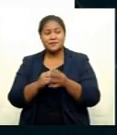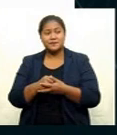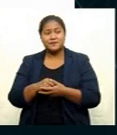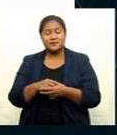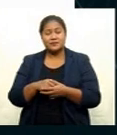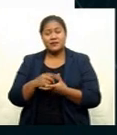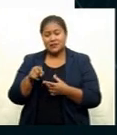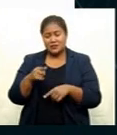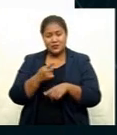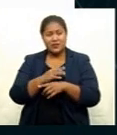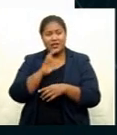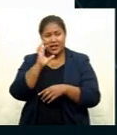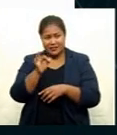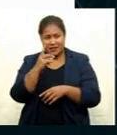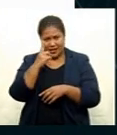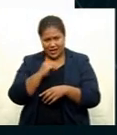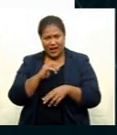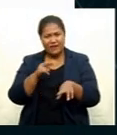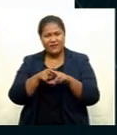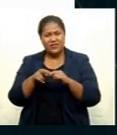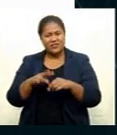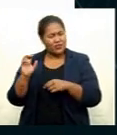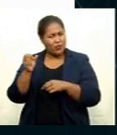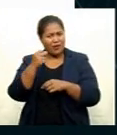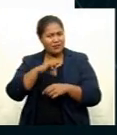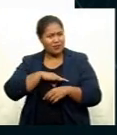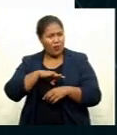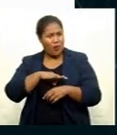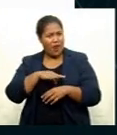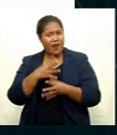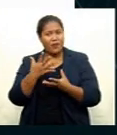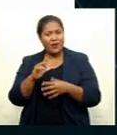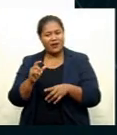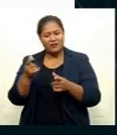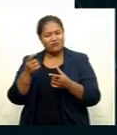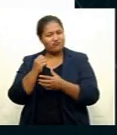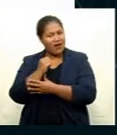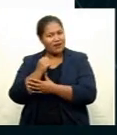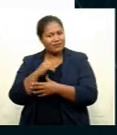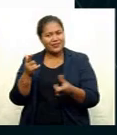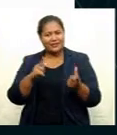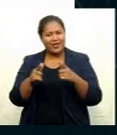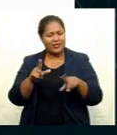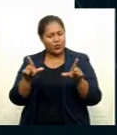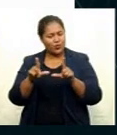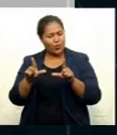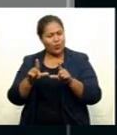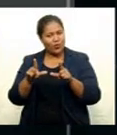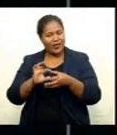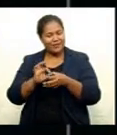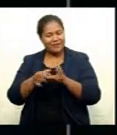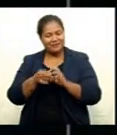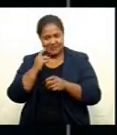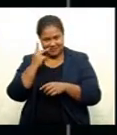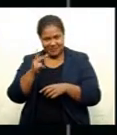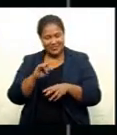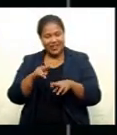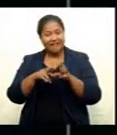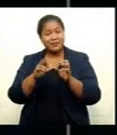this week we're asking, can Fiji retain its gold medal in rugby sevens at the Tokyo Olympics? Visit